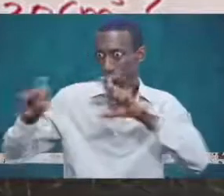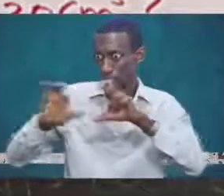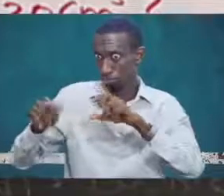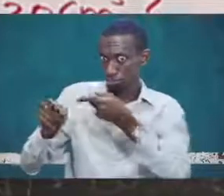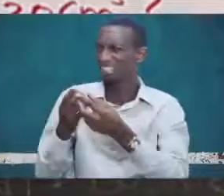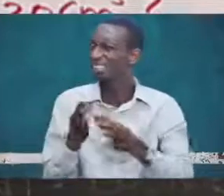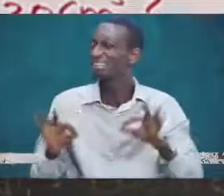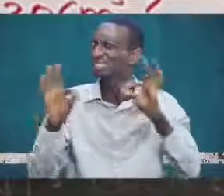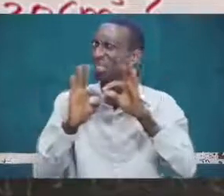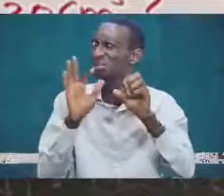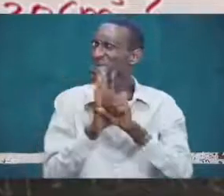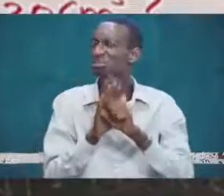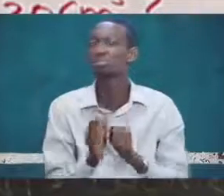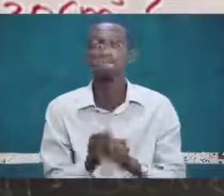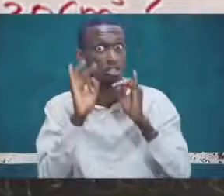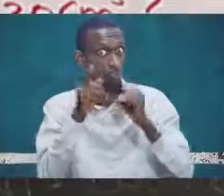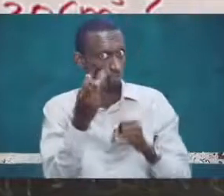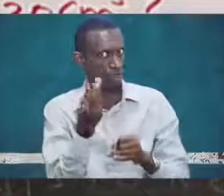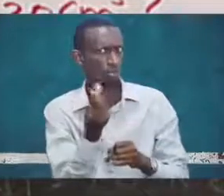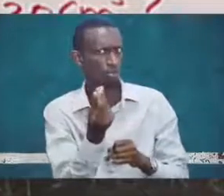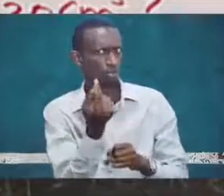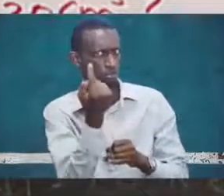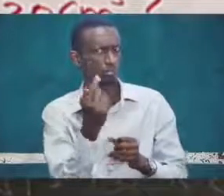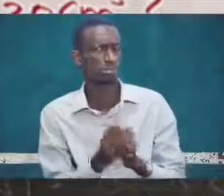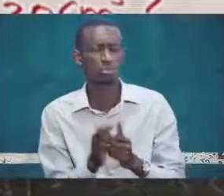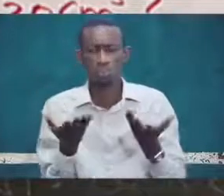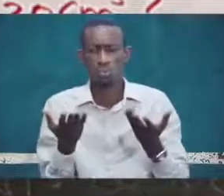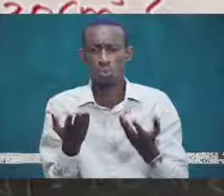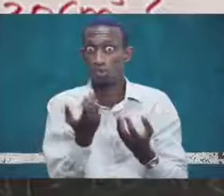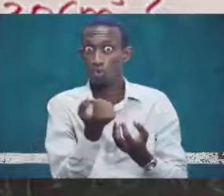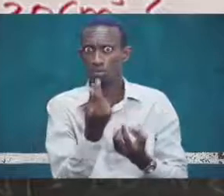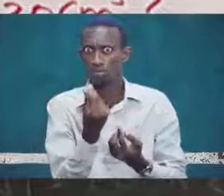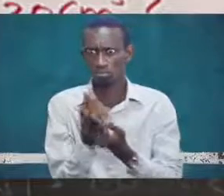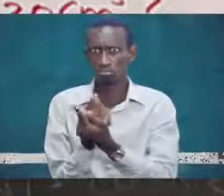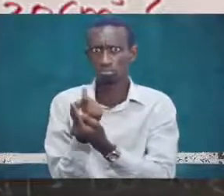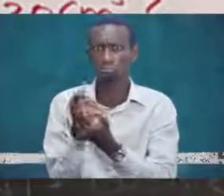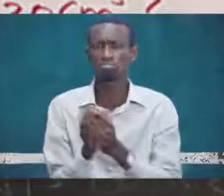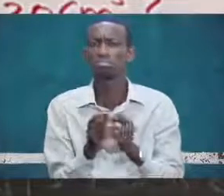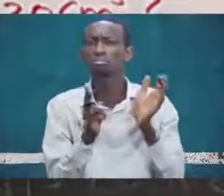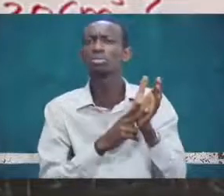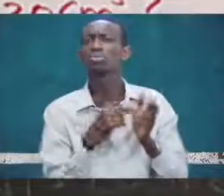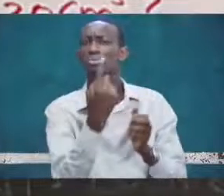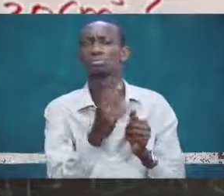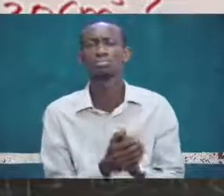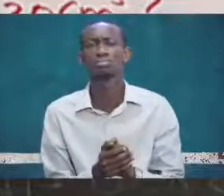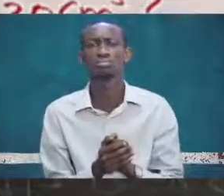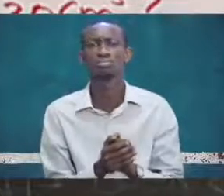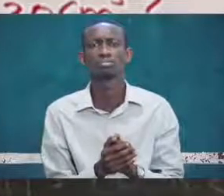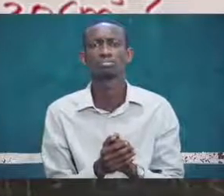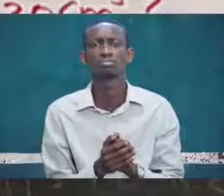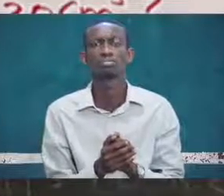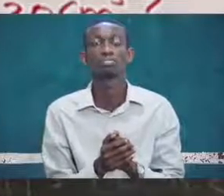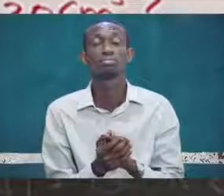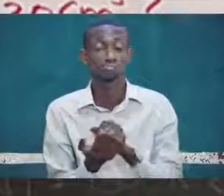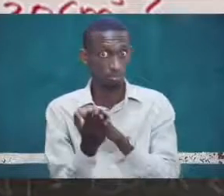important. If you have one amount, let's say it's equal to y, it will be proportional to the constant of